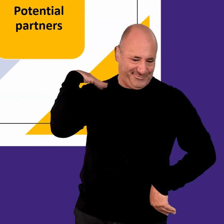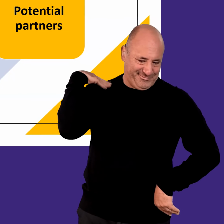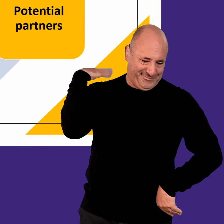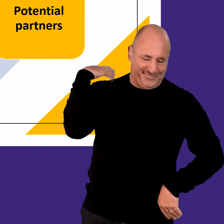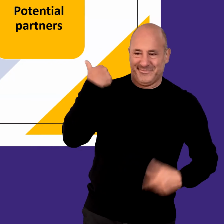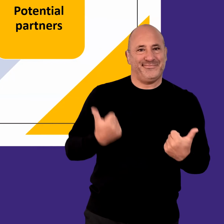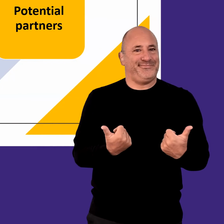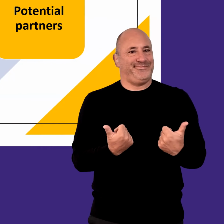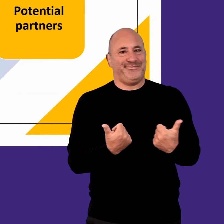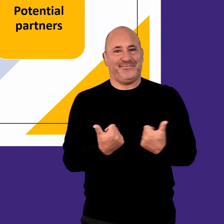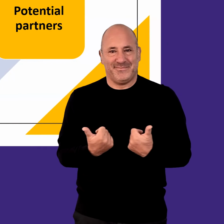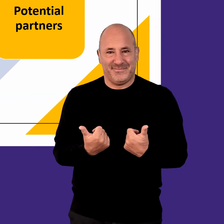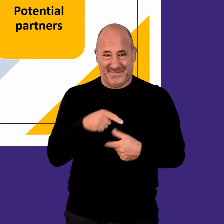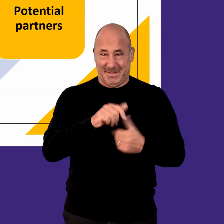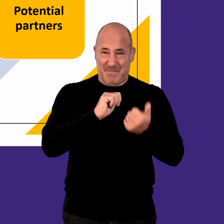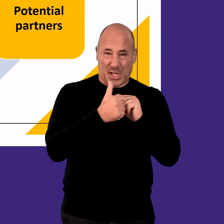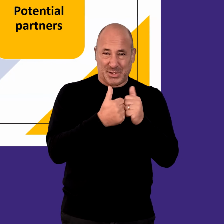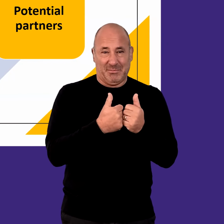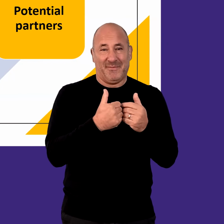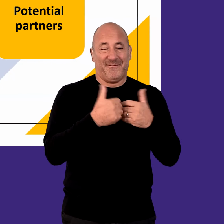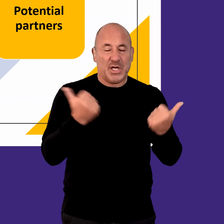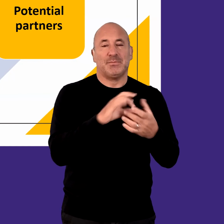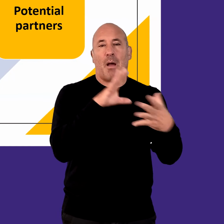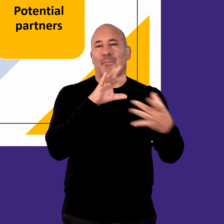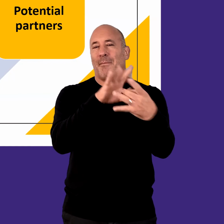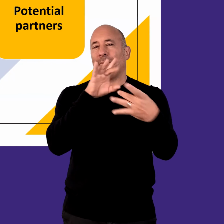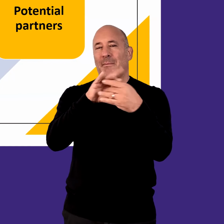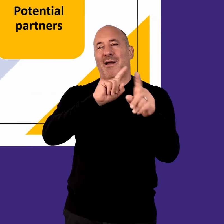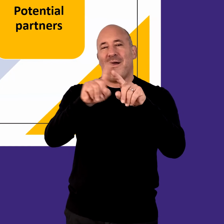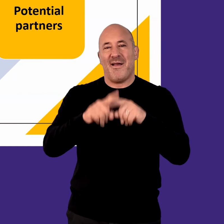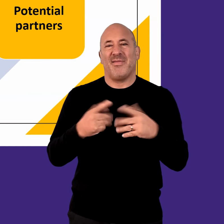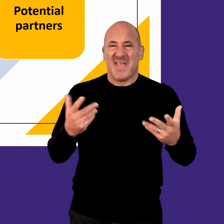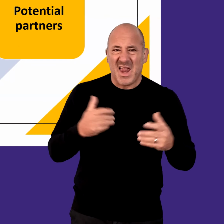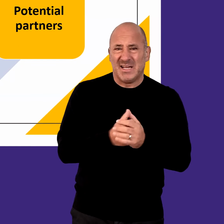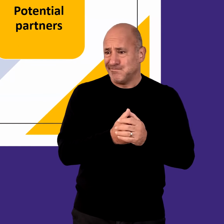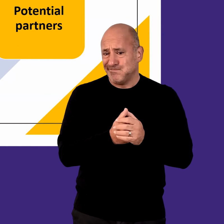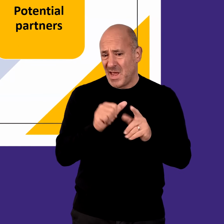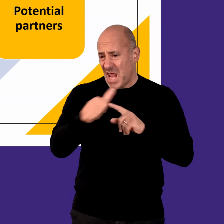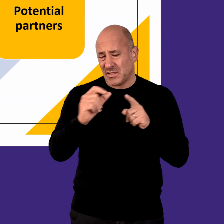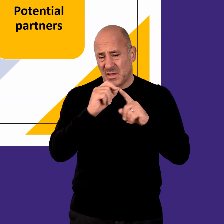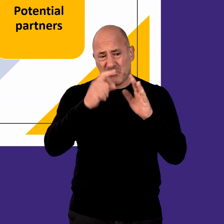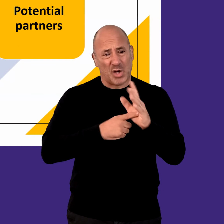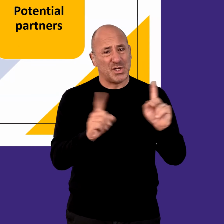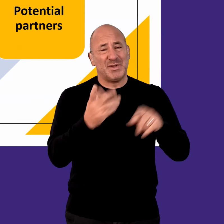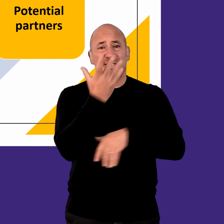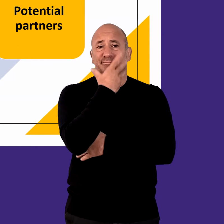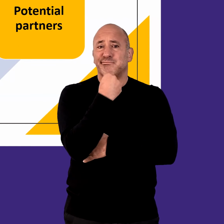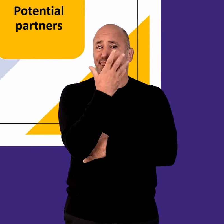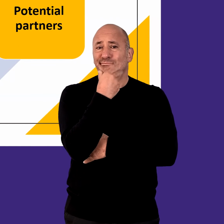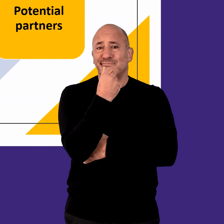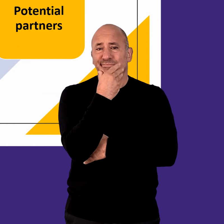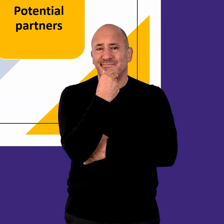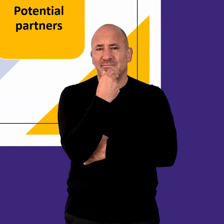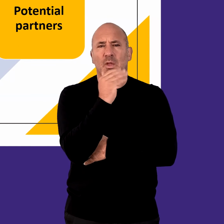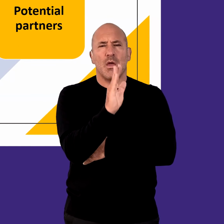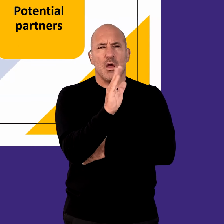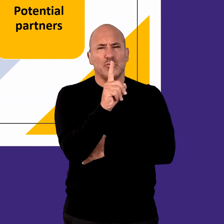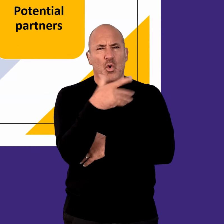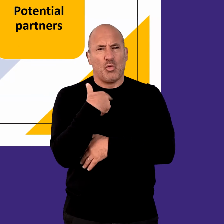job. But those kind of partnerships come and go, and you're sort of left with the, well, what's the next